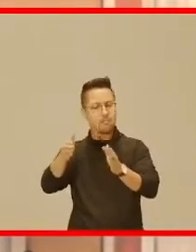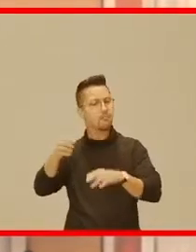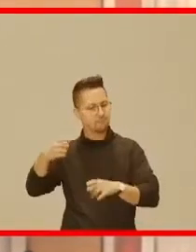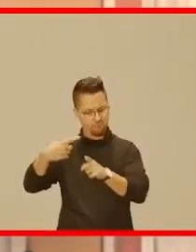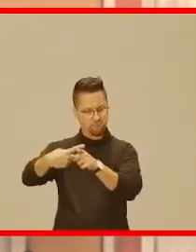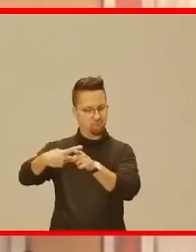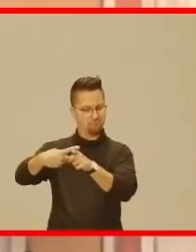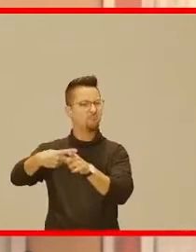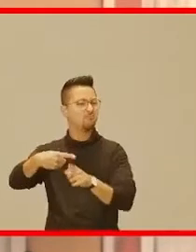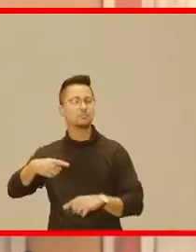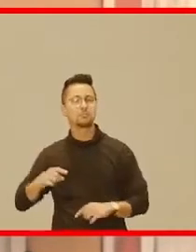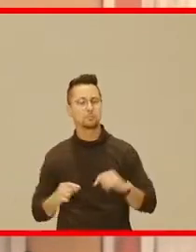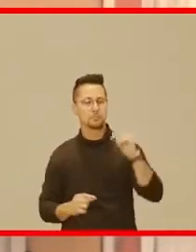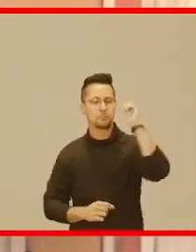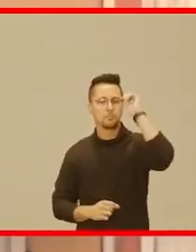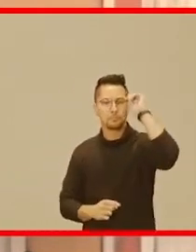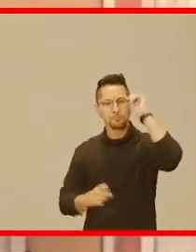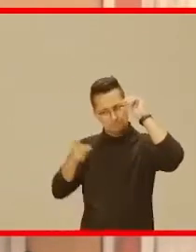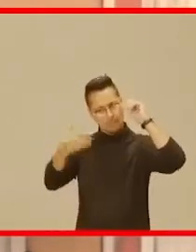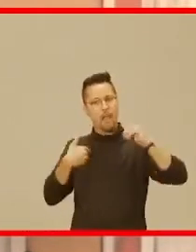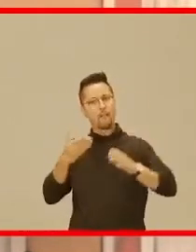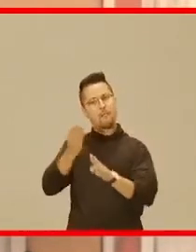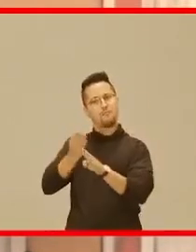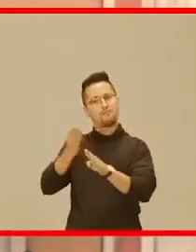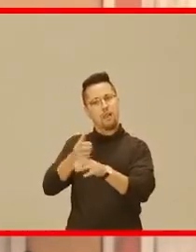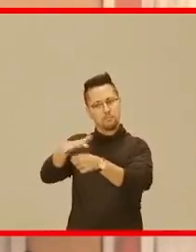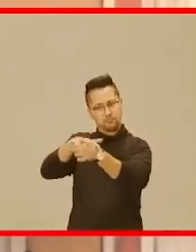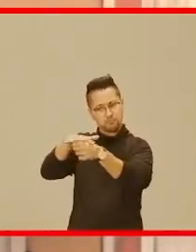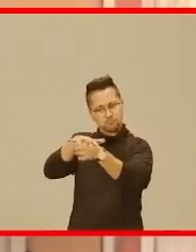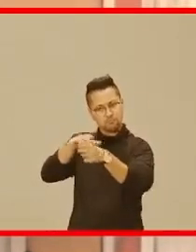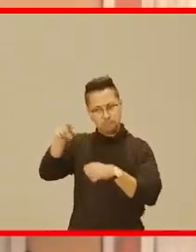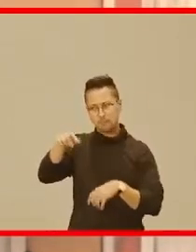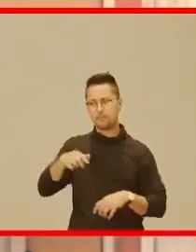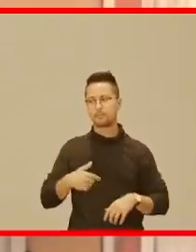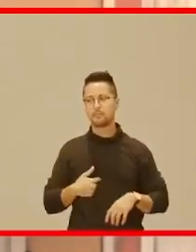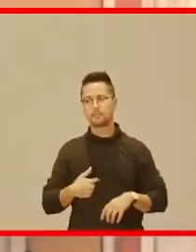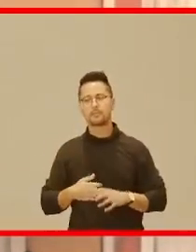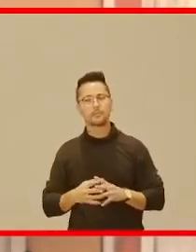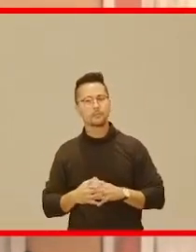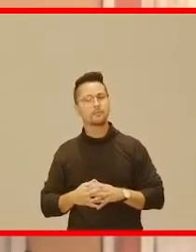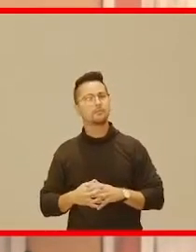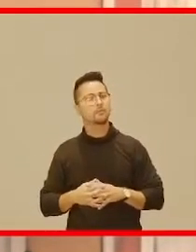the bus up there. And I like to have the bus also on the